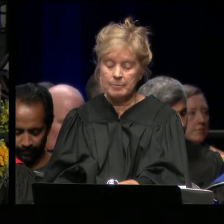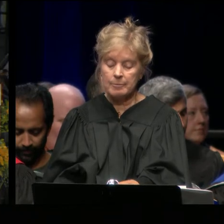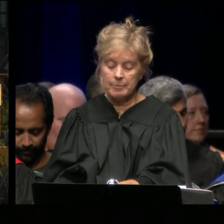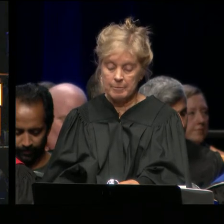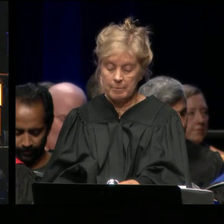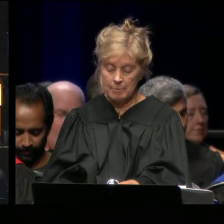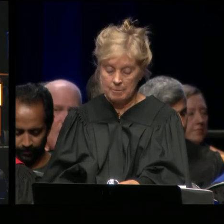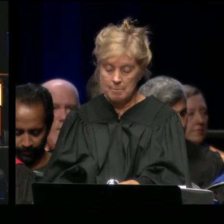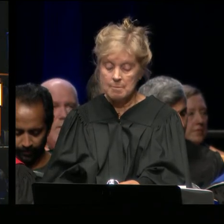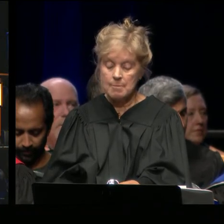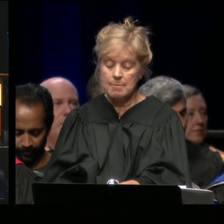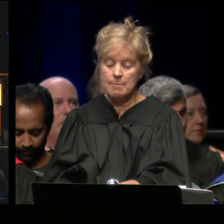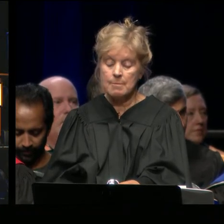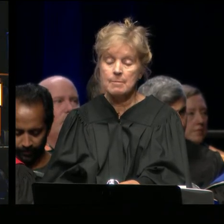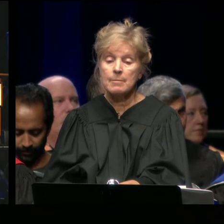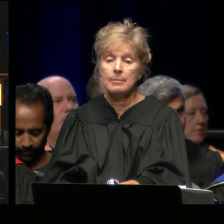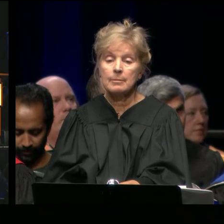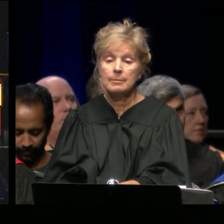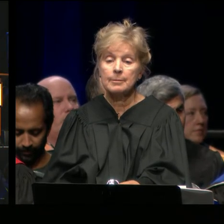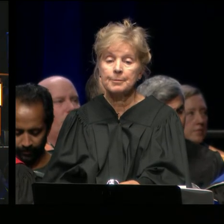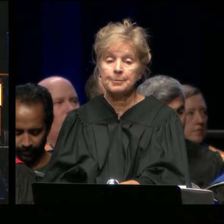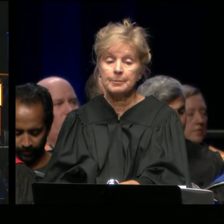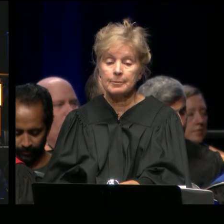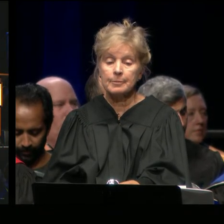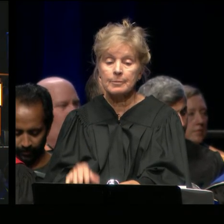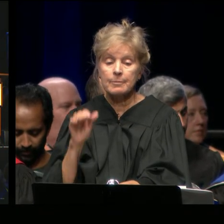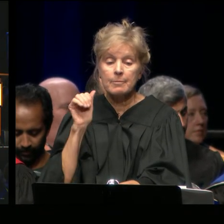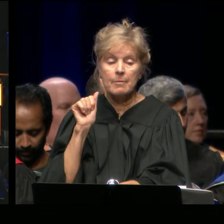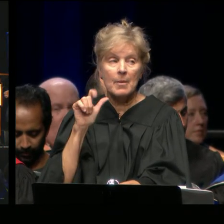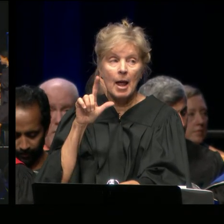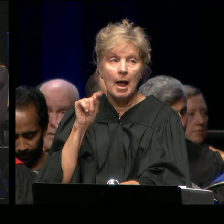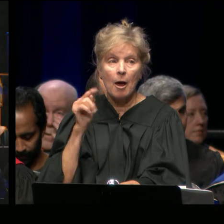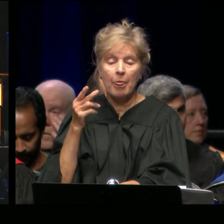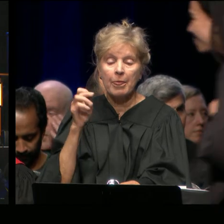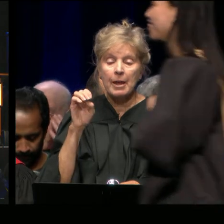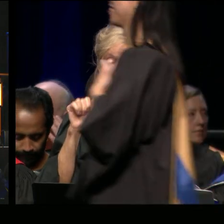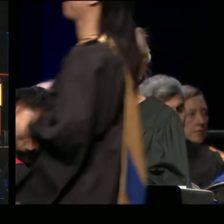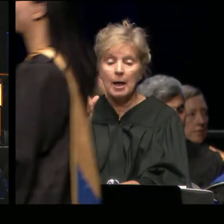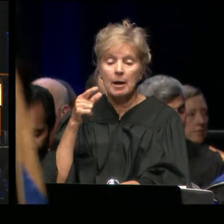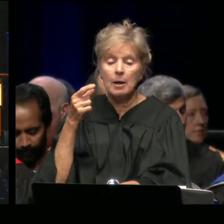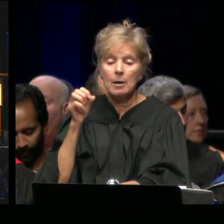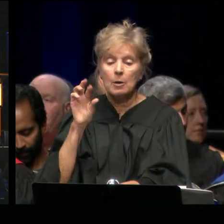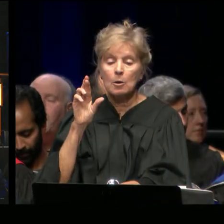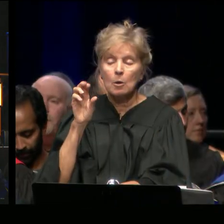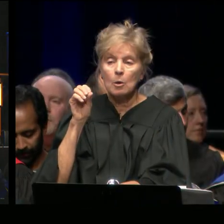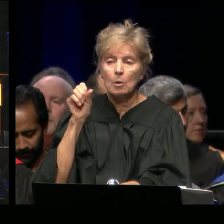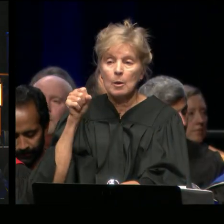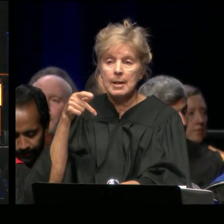Althea Gorespe.